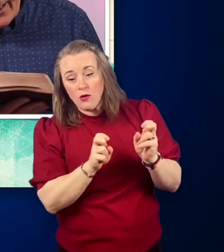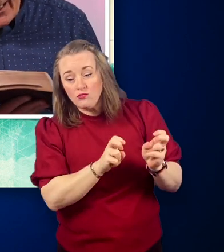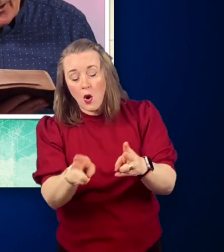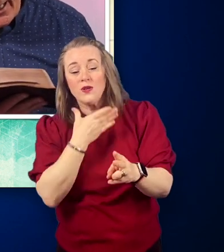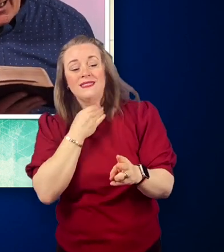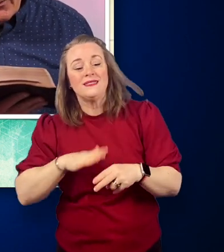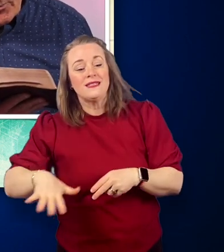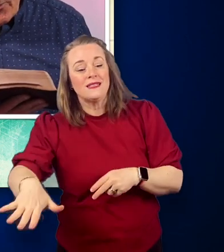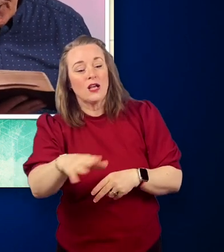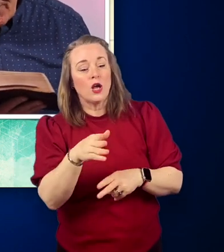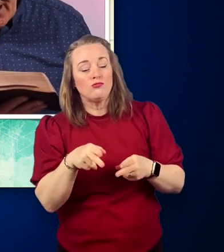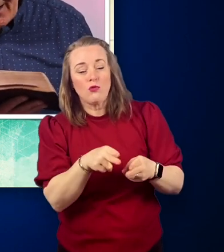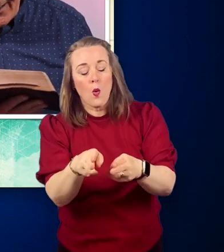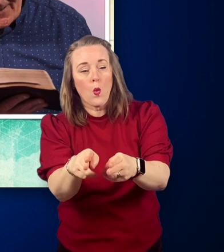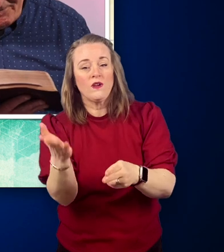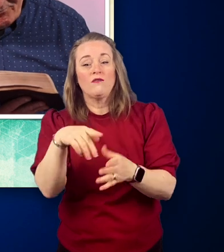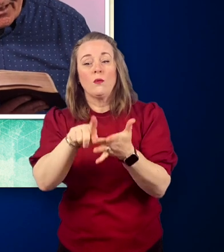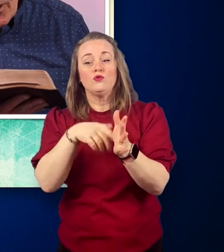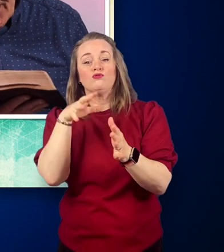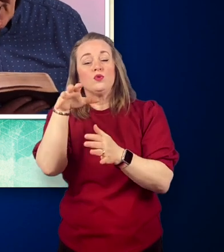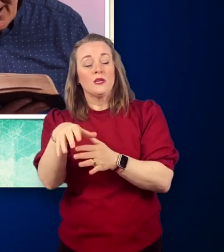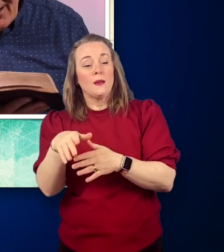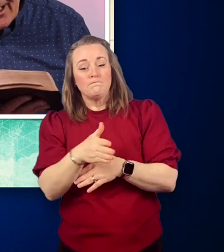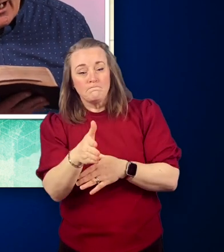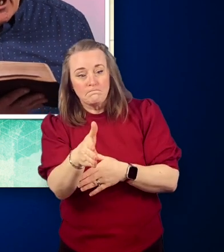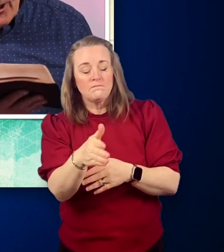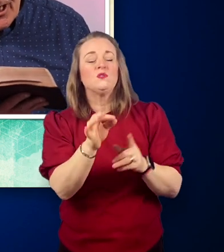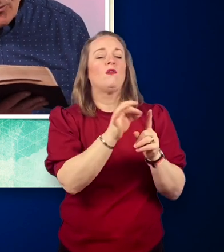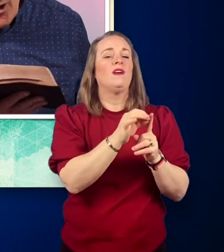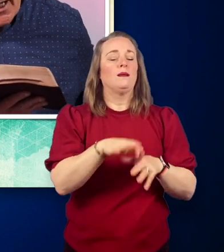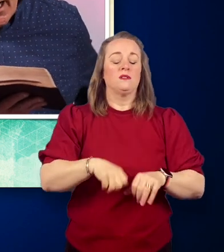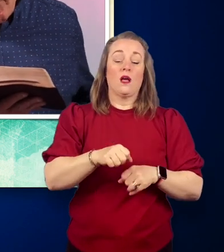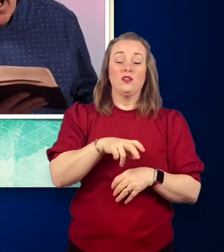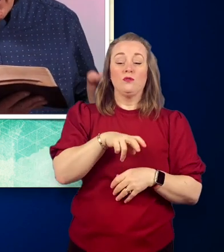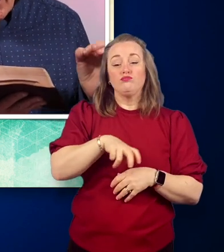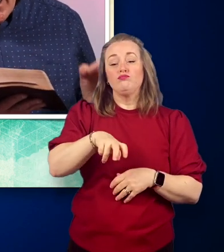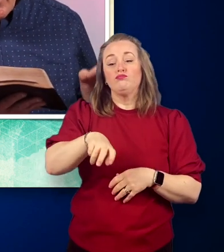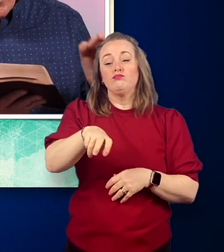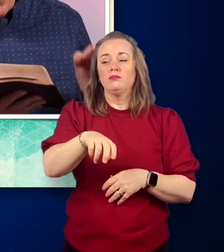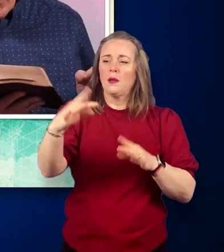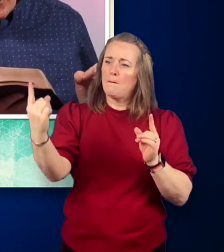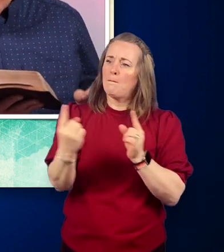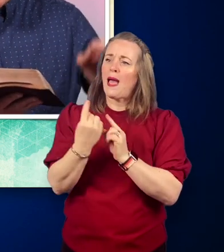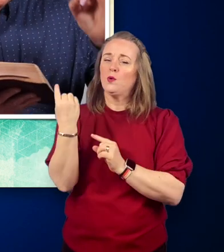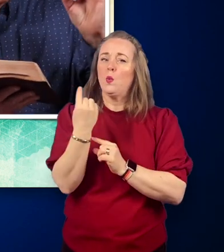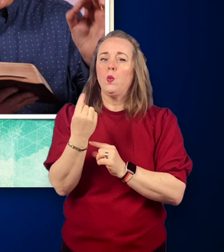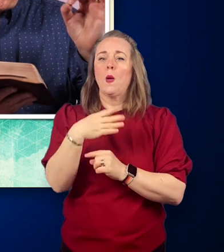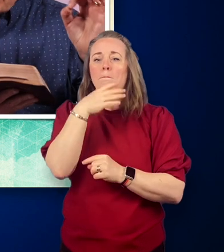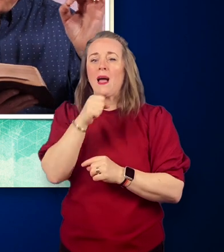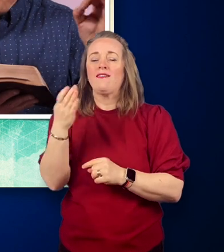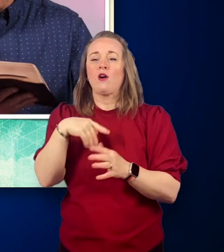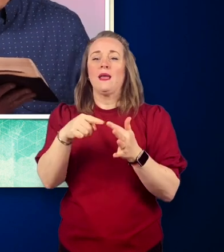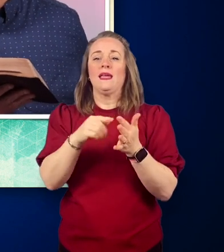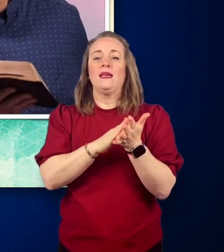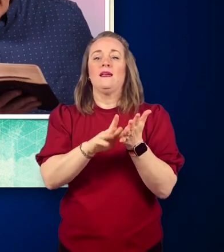road that goes down from Jerusalem and Gaza. So he started out, and on his way, he met an Ethiopian eunuch. That is